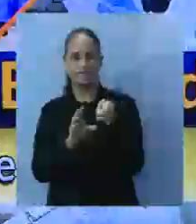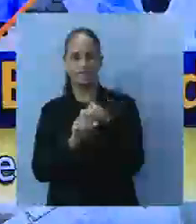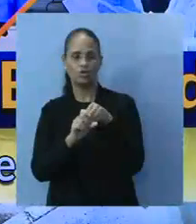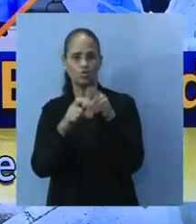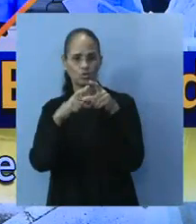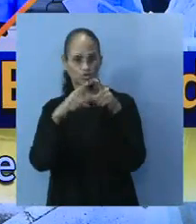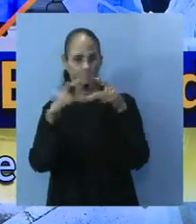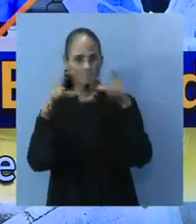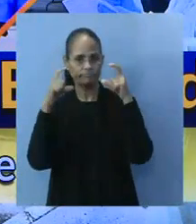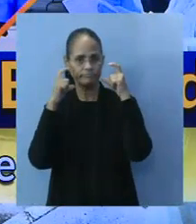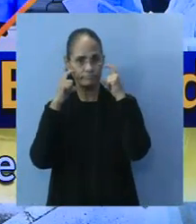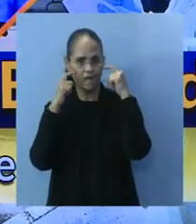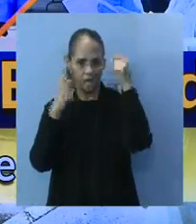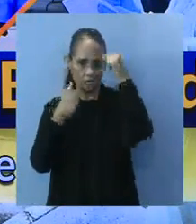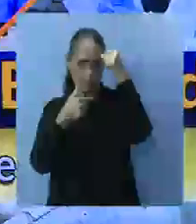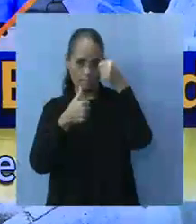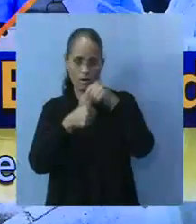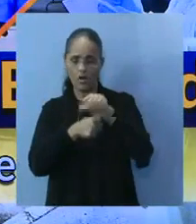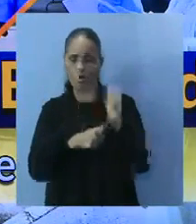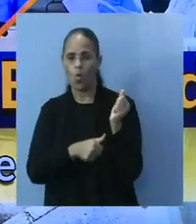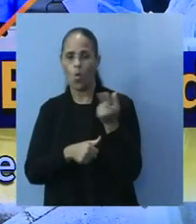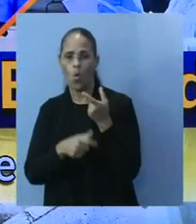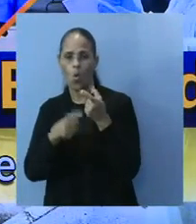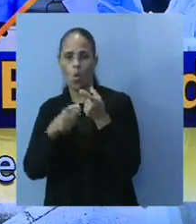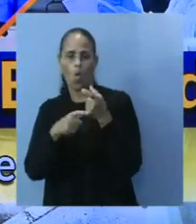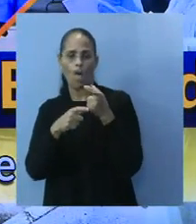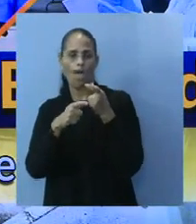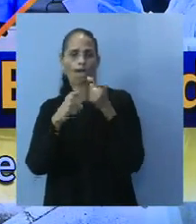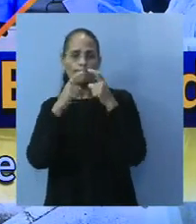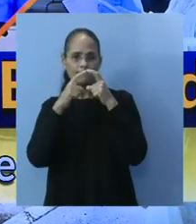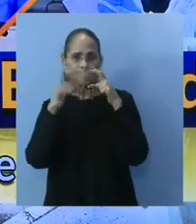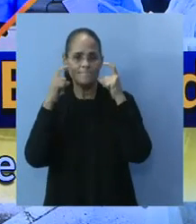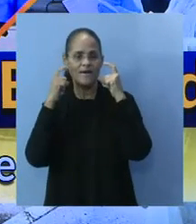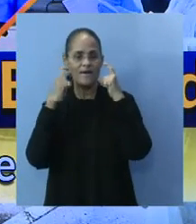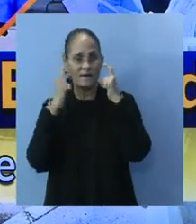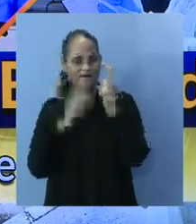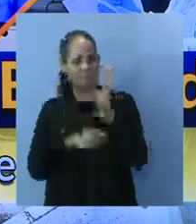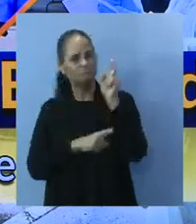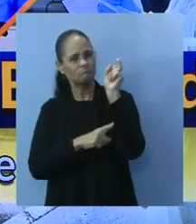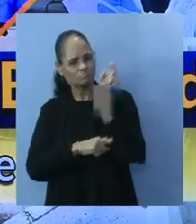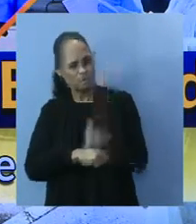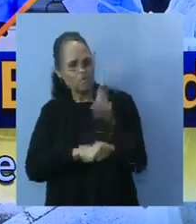masks, and I remind everyone that masks are still mandatory when in